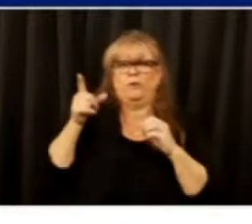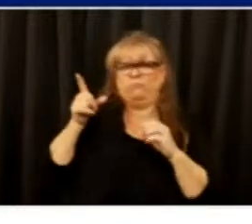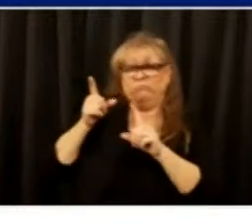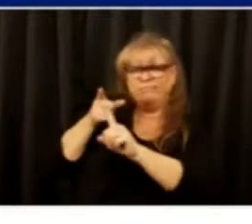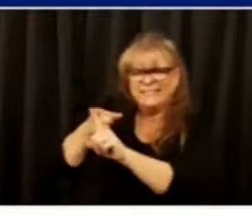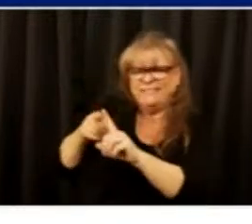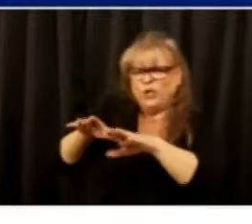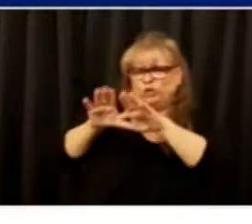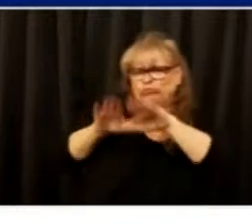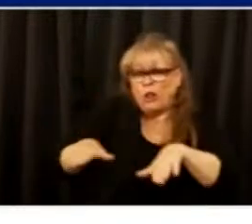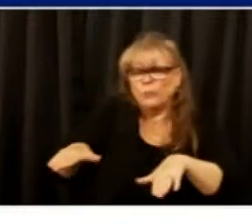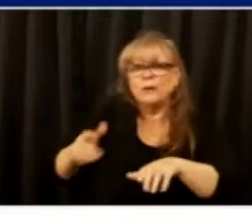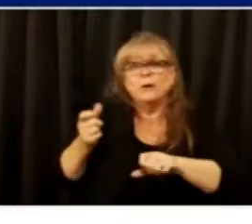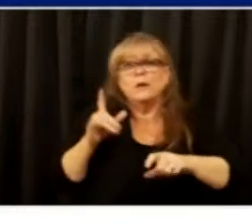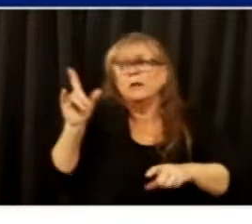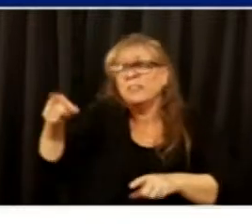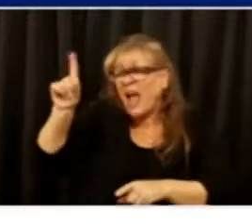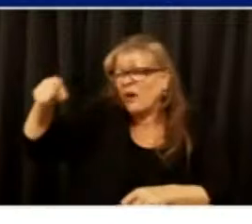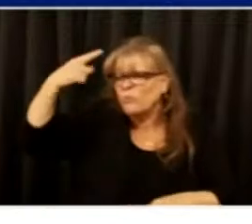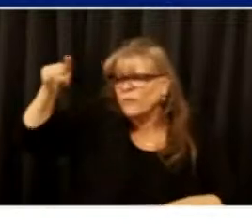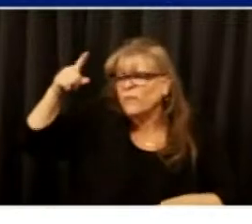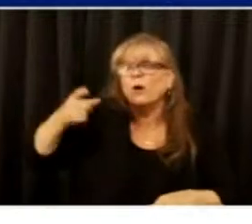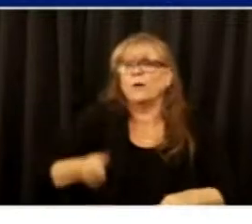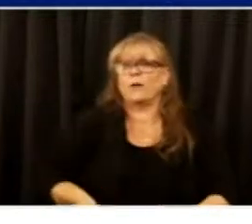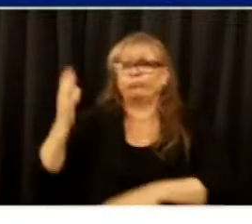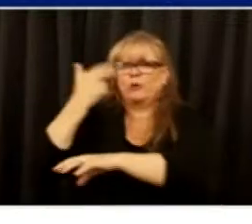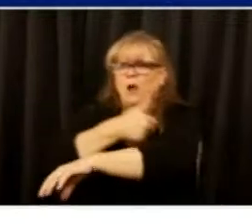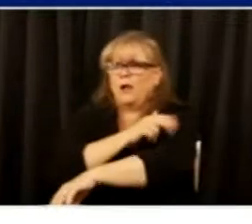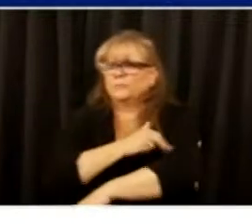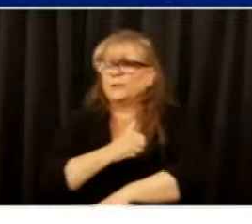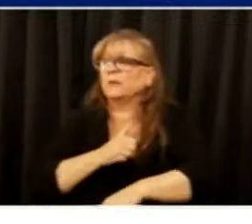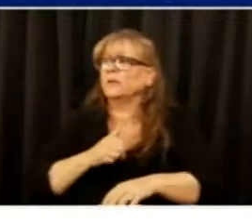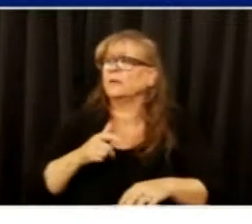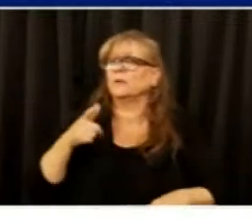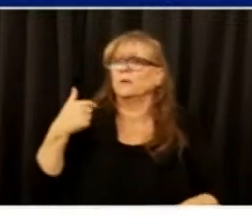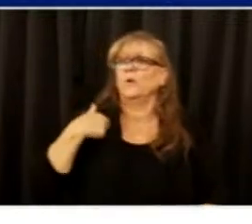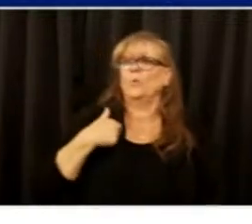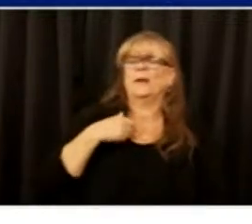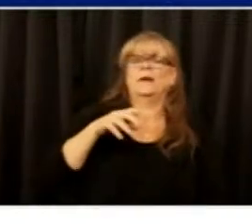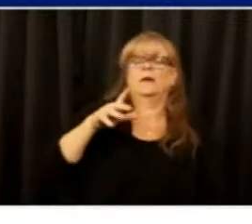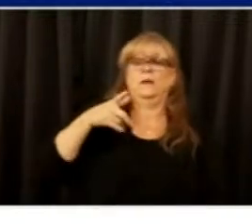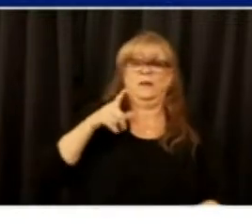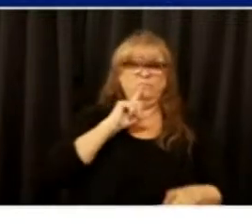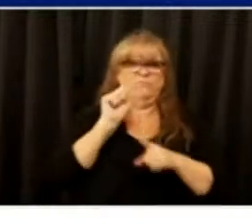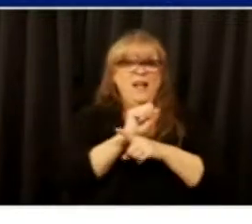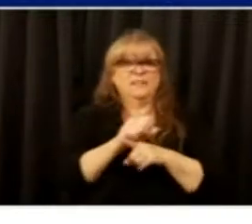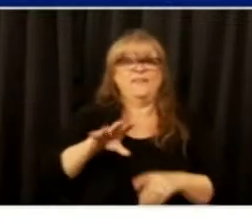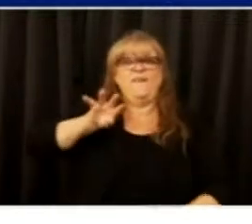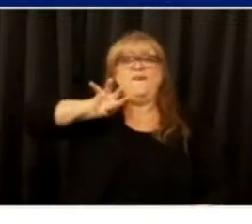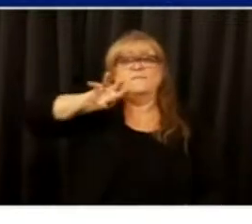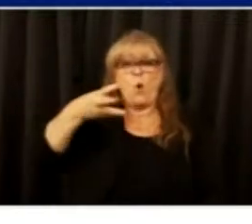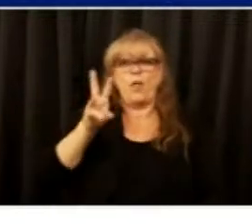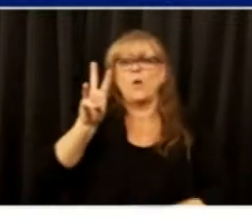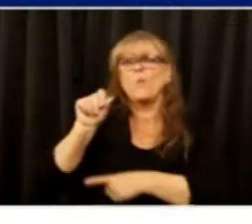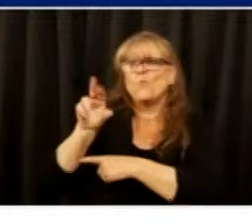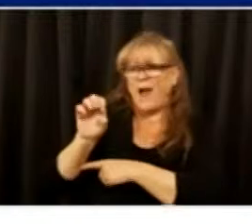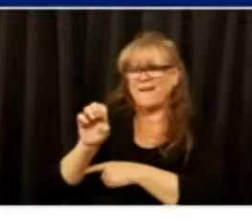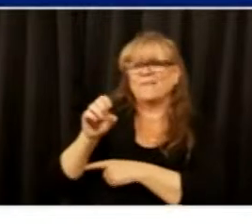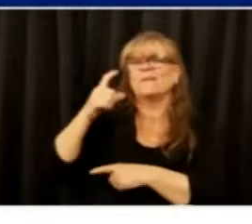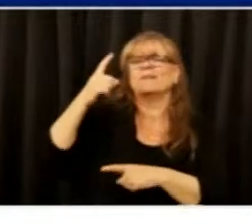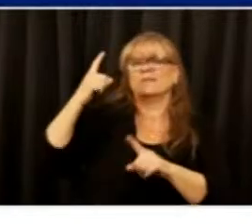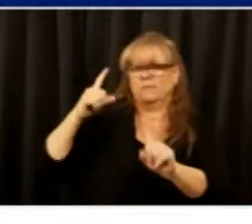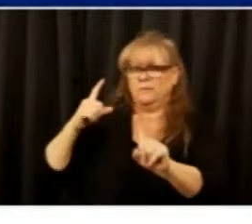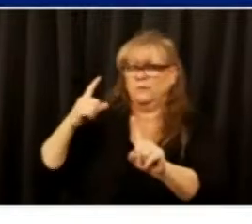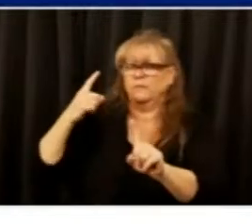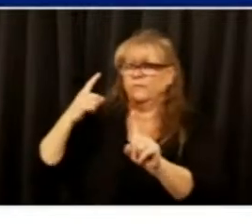sharing with you that this fourth wave has been much easier on our adult population. Vaccination rates have been increasing, and because of that, fewer than